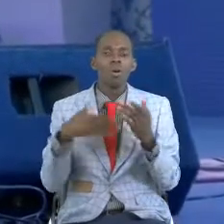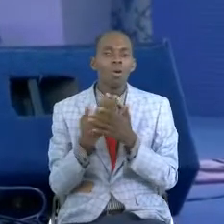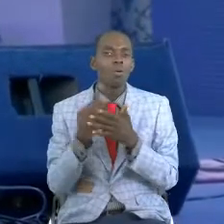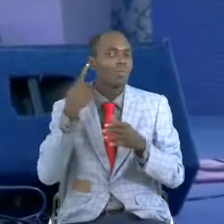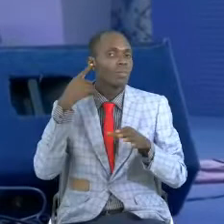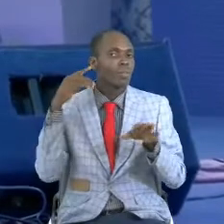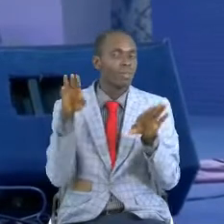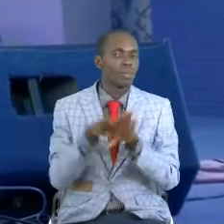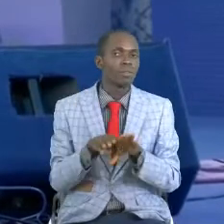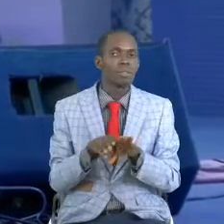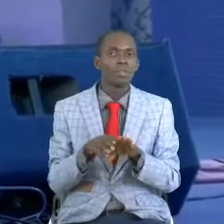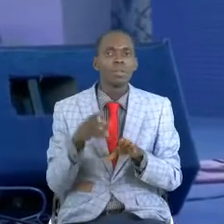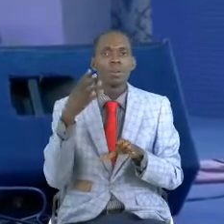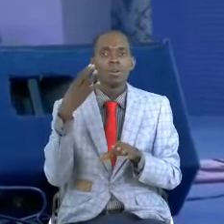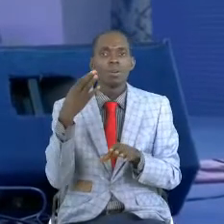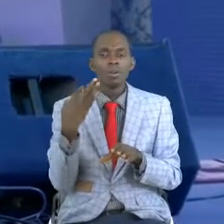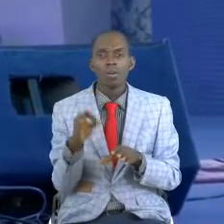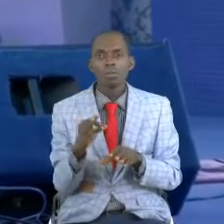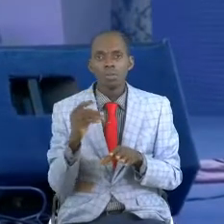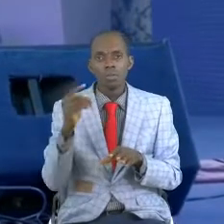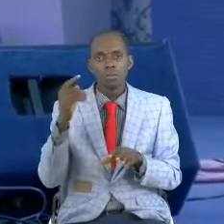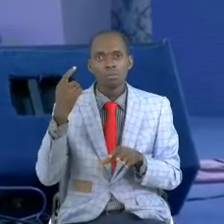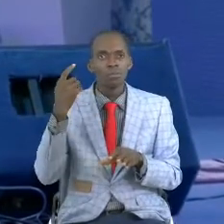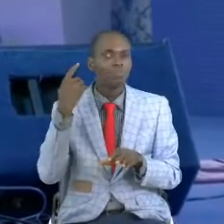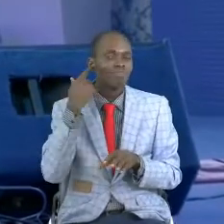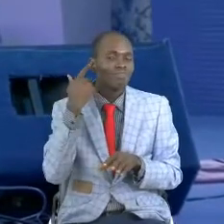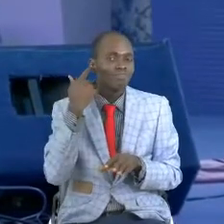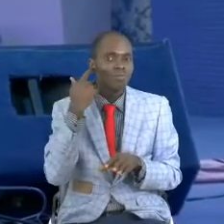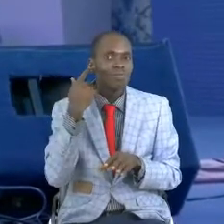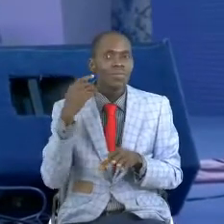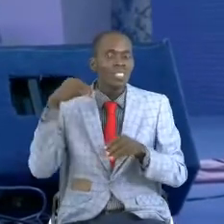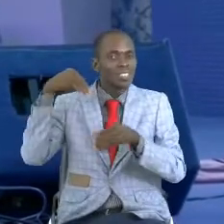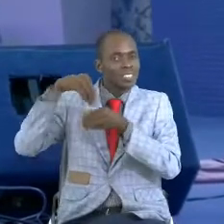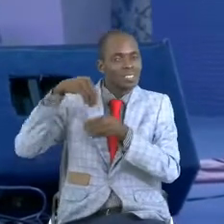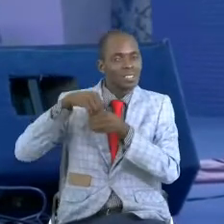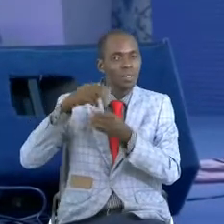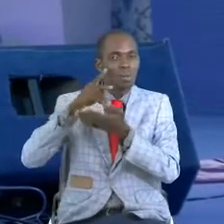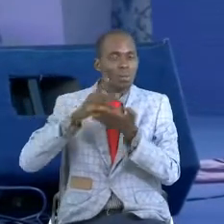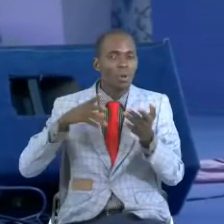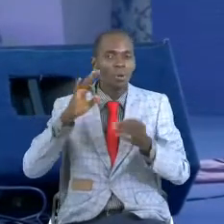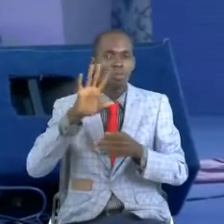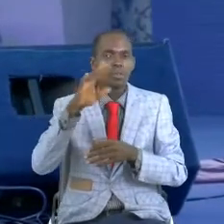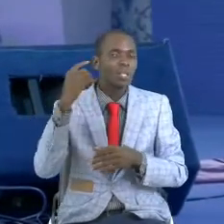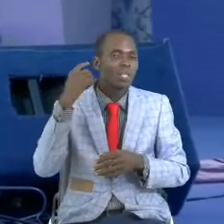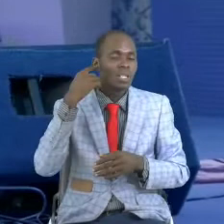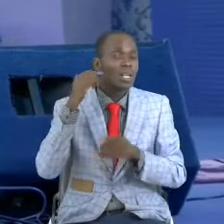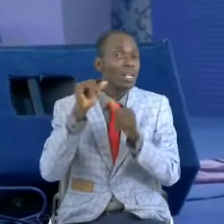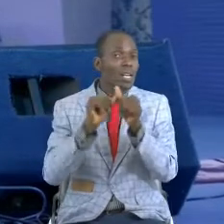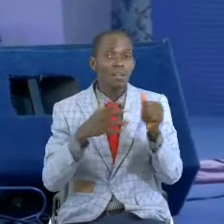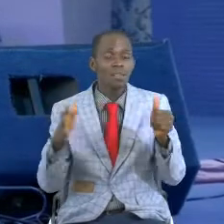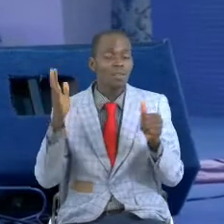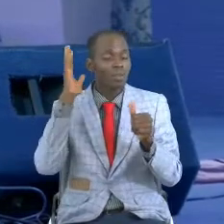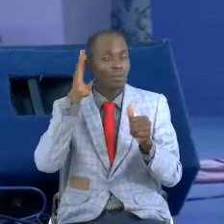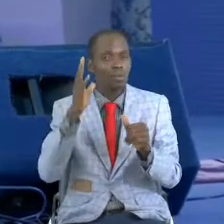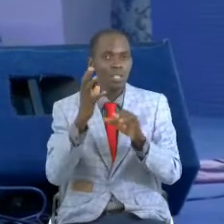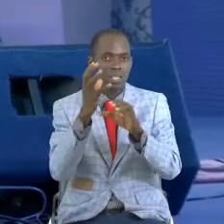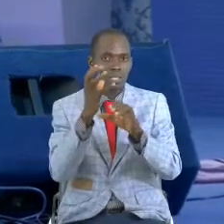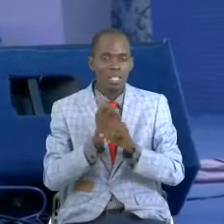the membrane of those inner parts of the ear, everything will get a